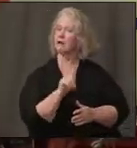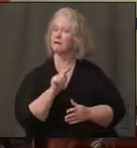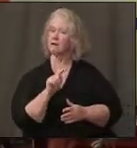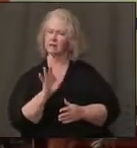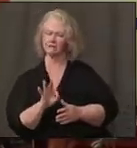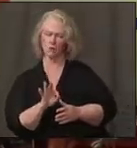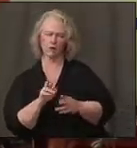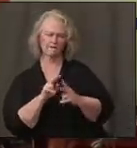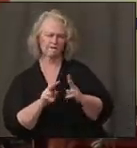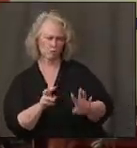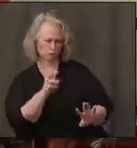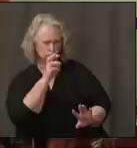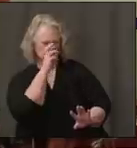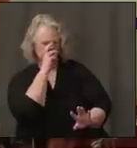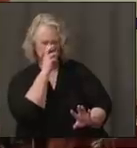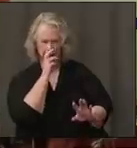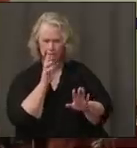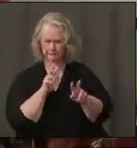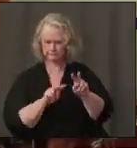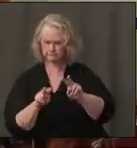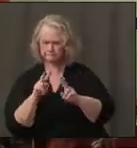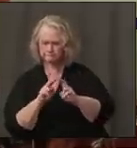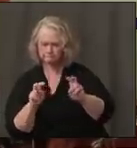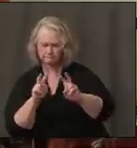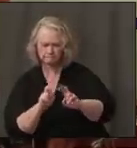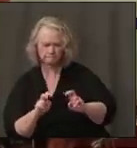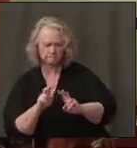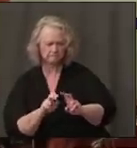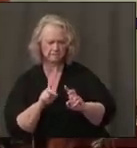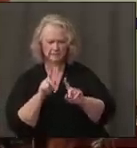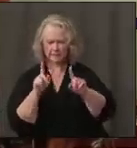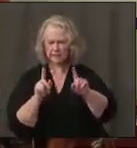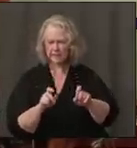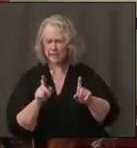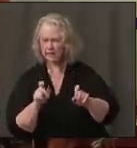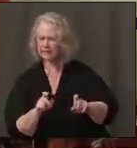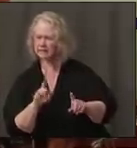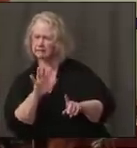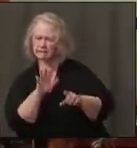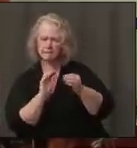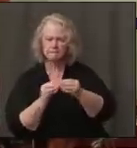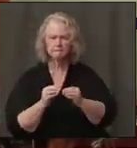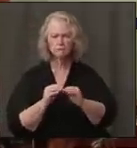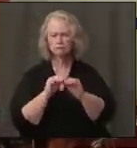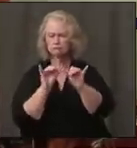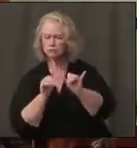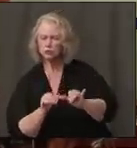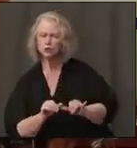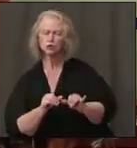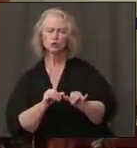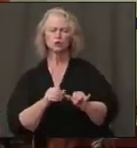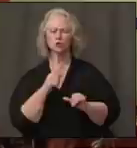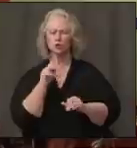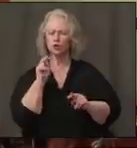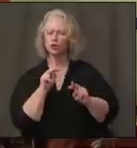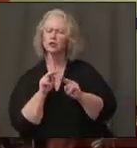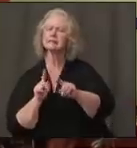very stringent criteria about reopening in terms of testing, in terms of case rates, and other